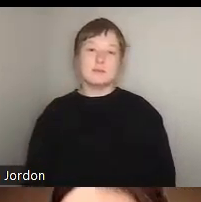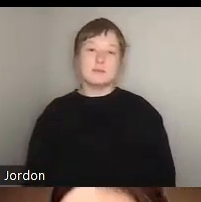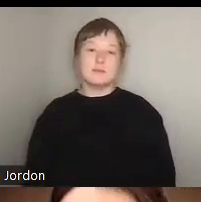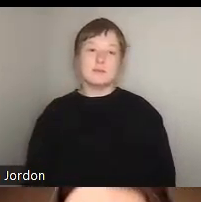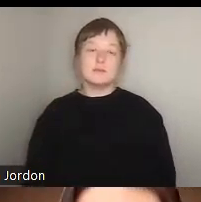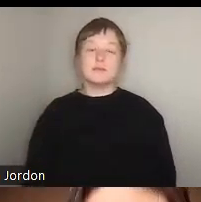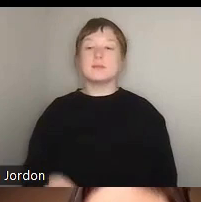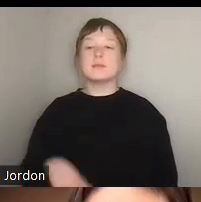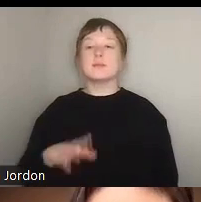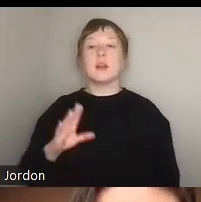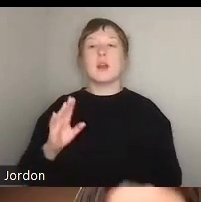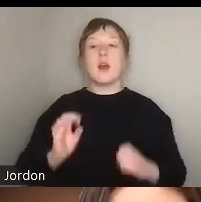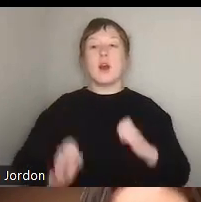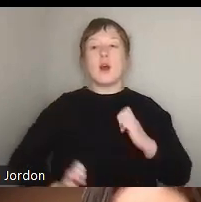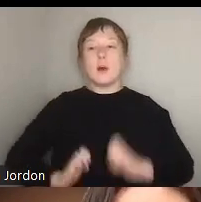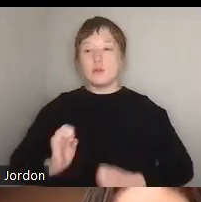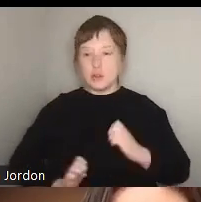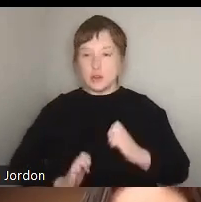Emotional verbal.